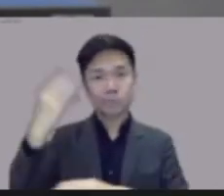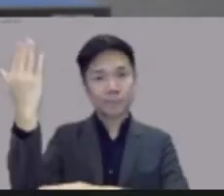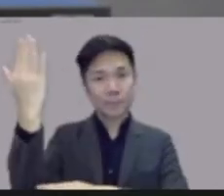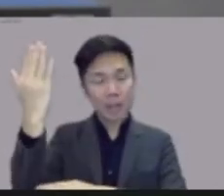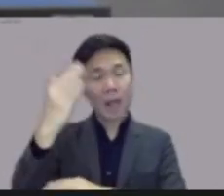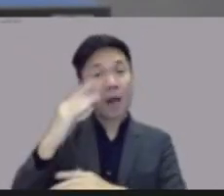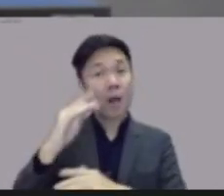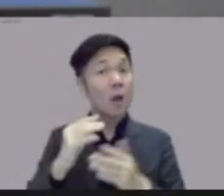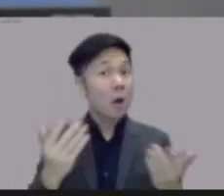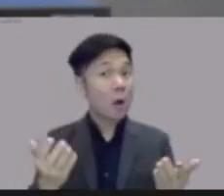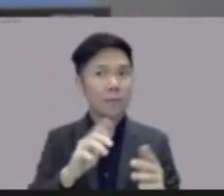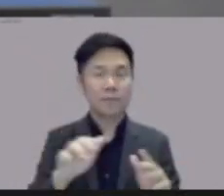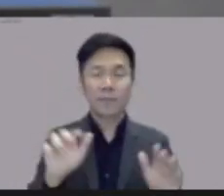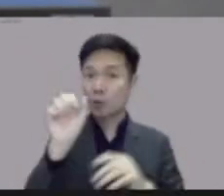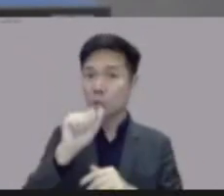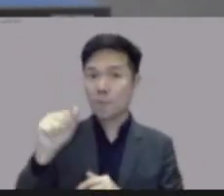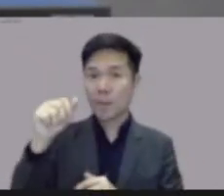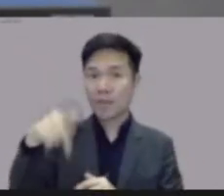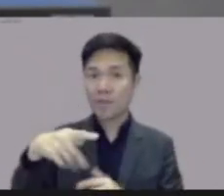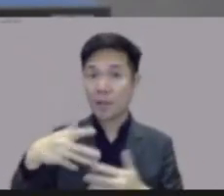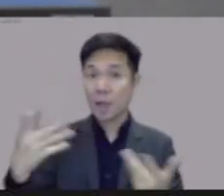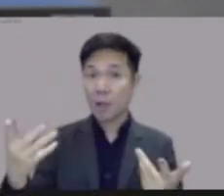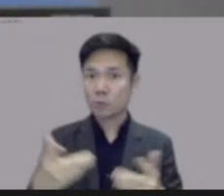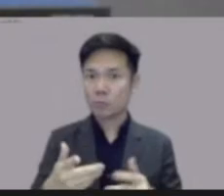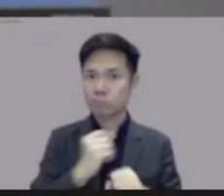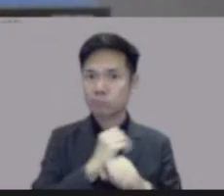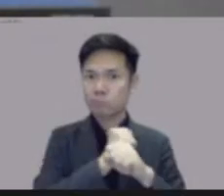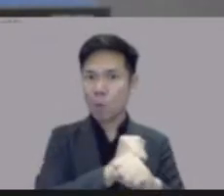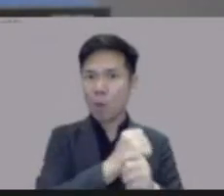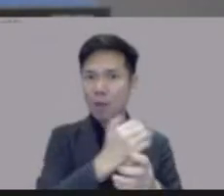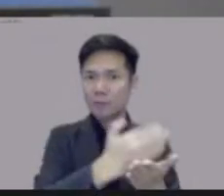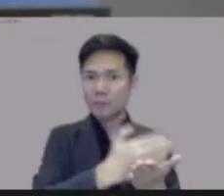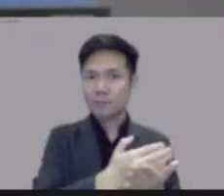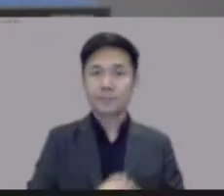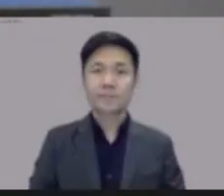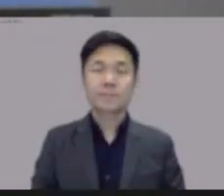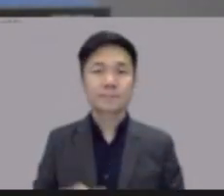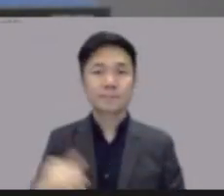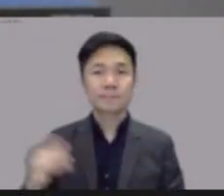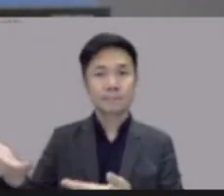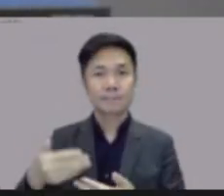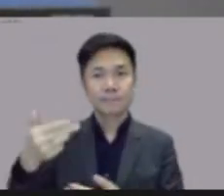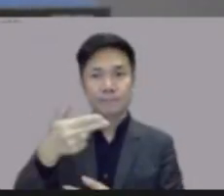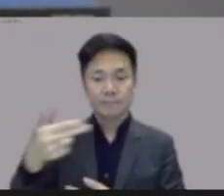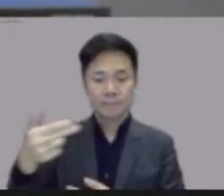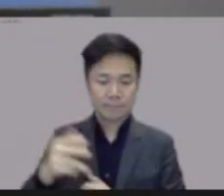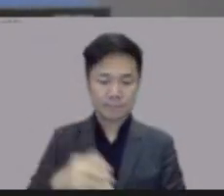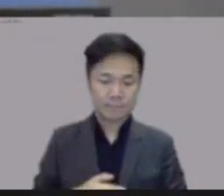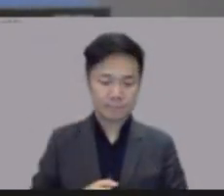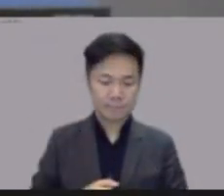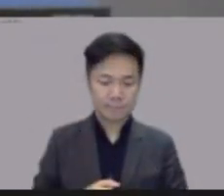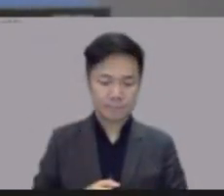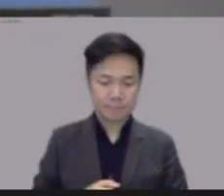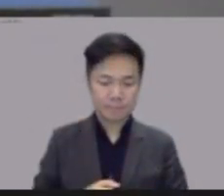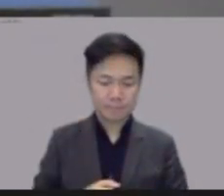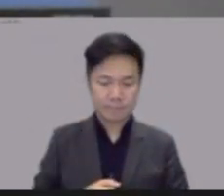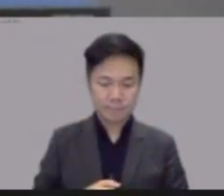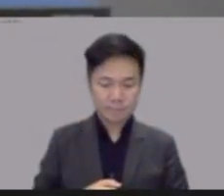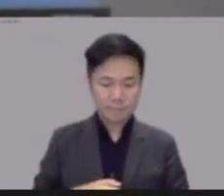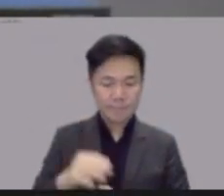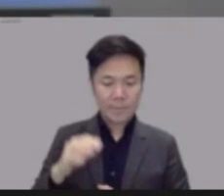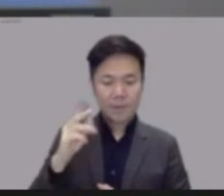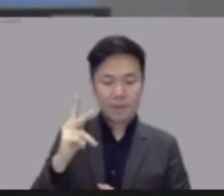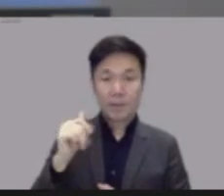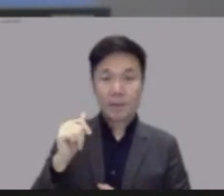solidarity in Asia and the Pacific I have the pleasure to invite Miss katinka Weinberger chief of environment and